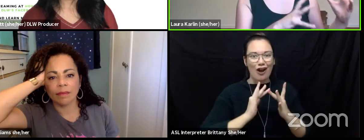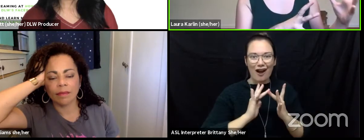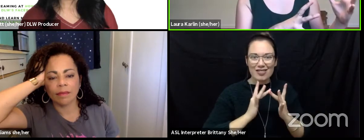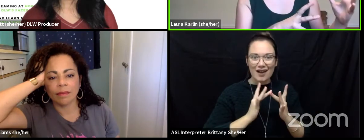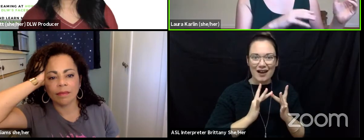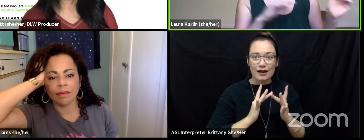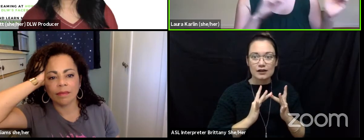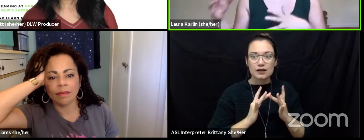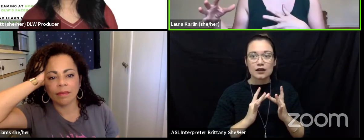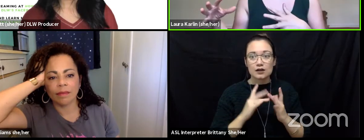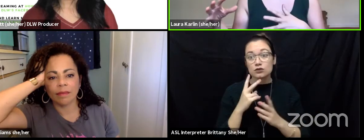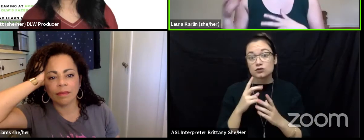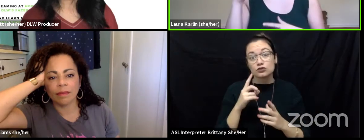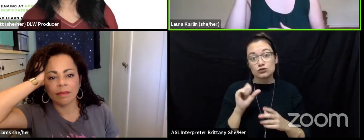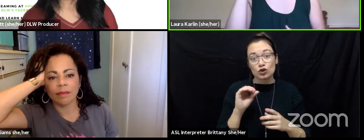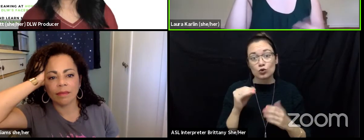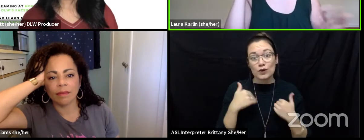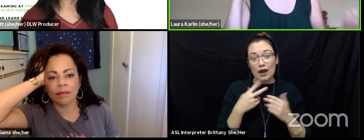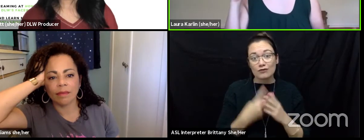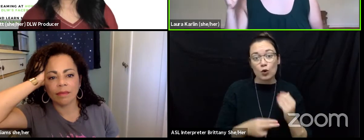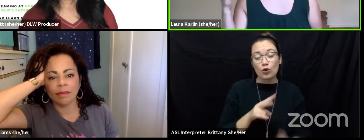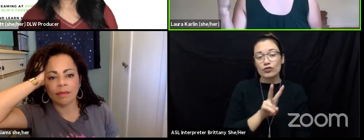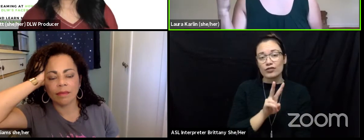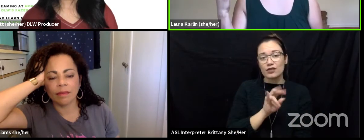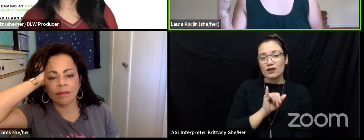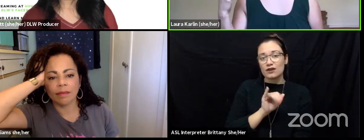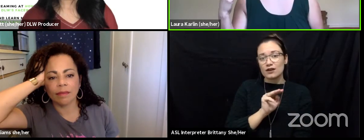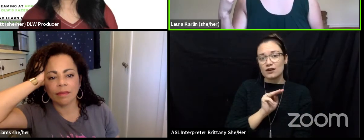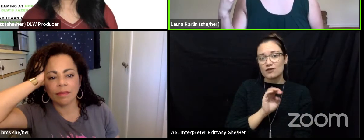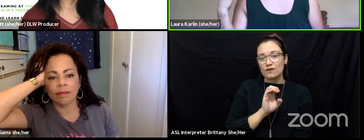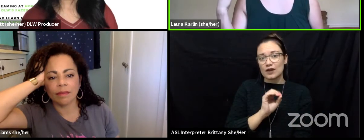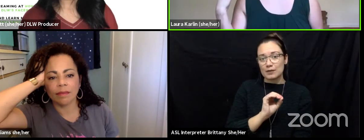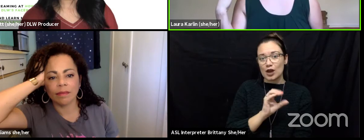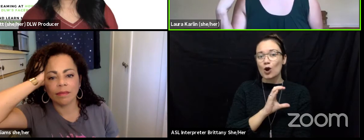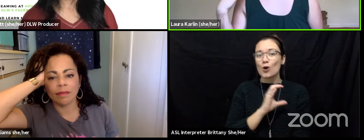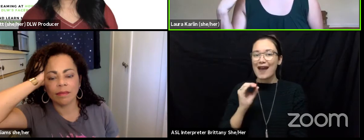both Vimeo and Zoom, and we're looking at other platforms as well.